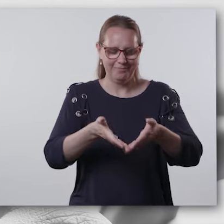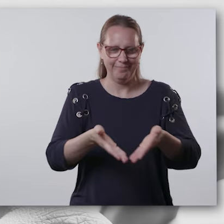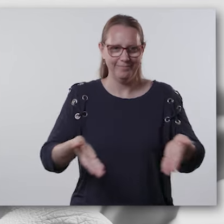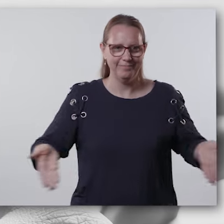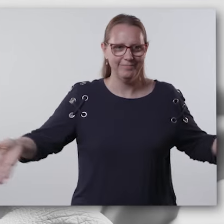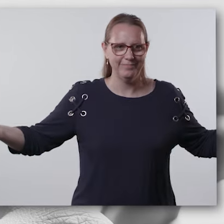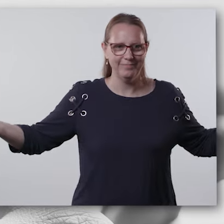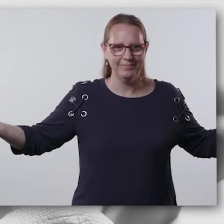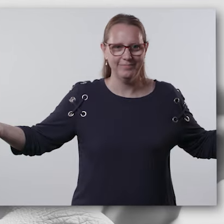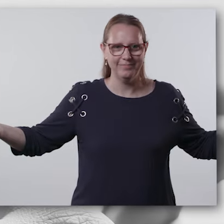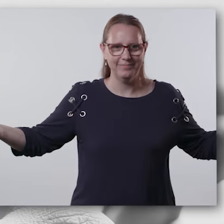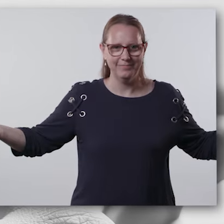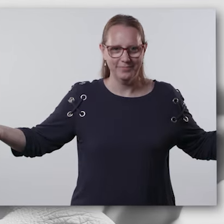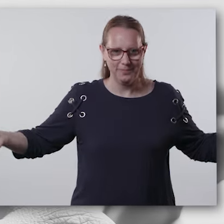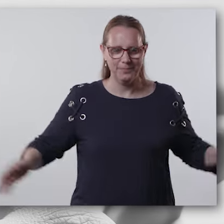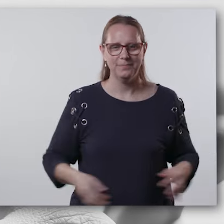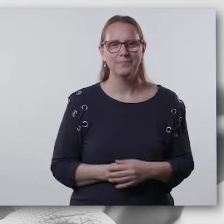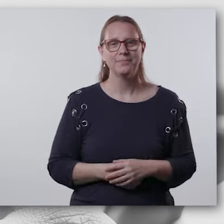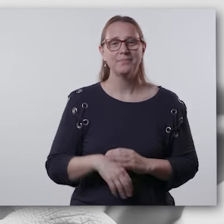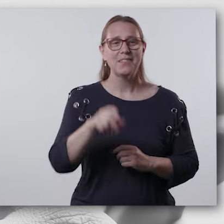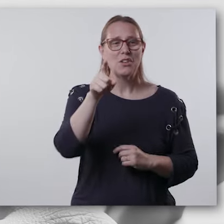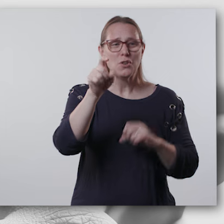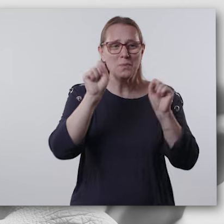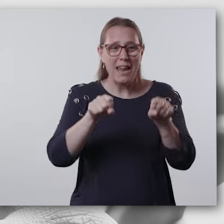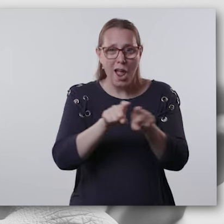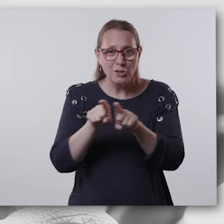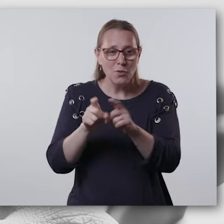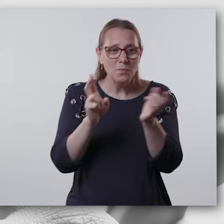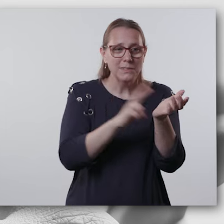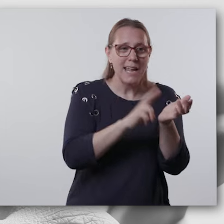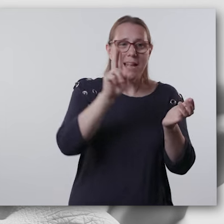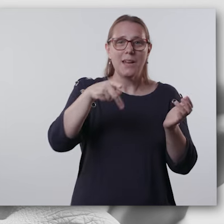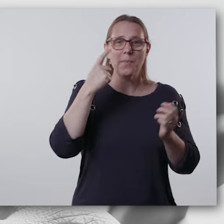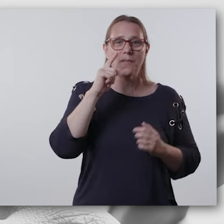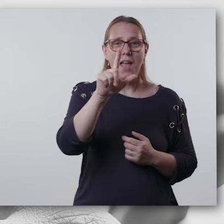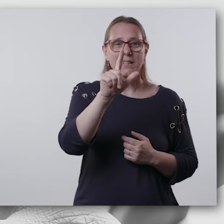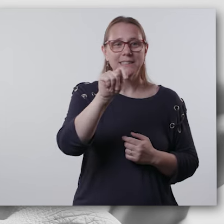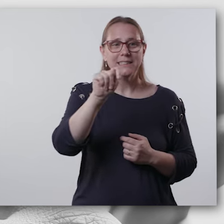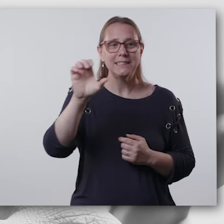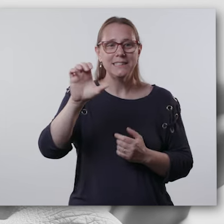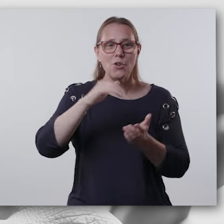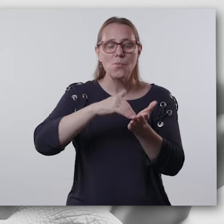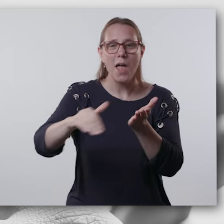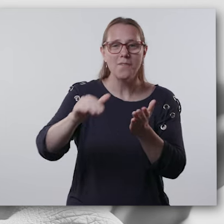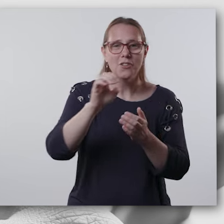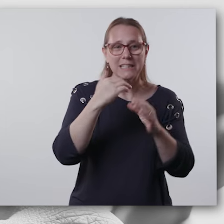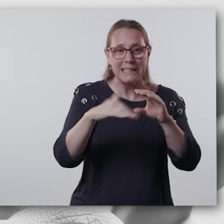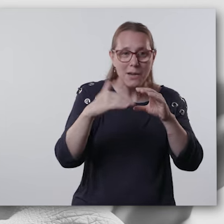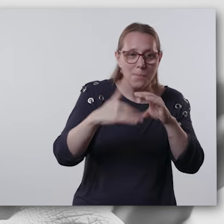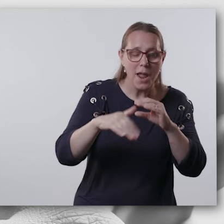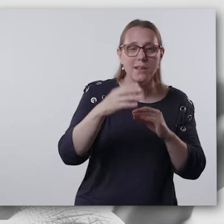You can also sign up for the LTC waiver emails and learn about upcoming town hall meetings.